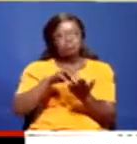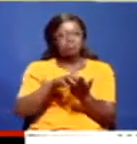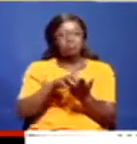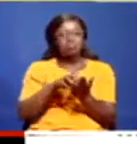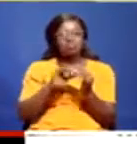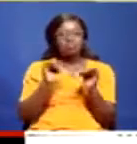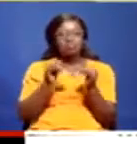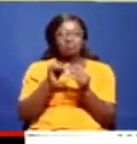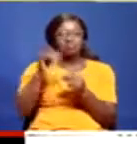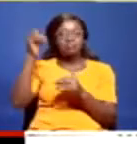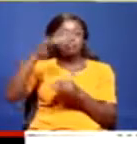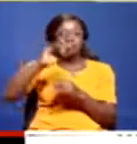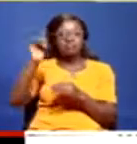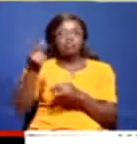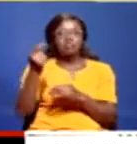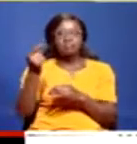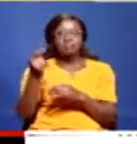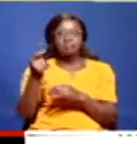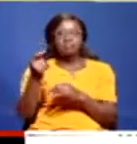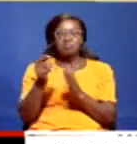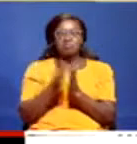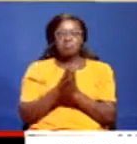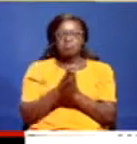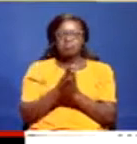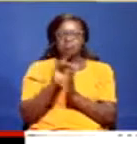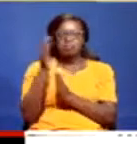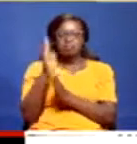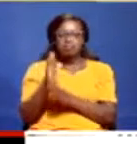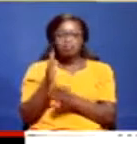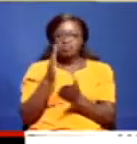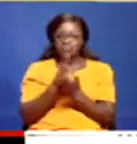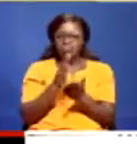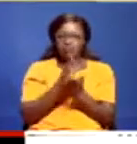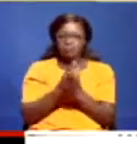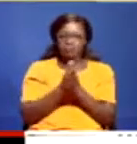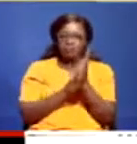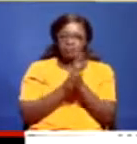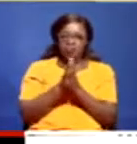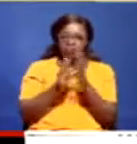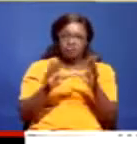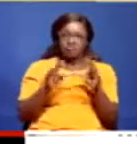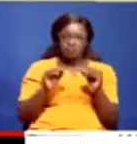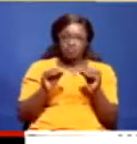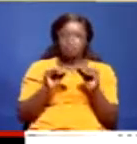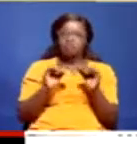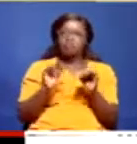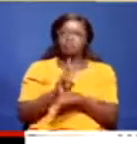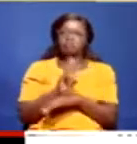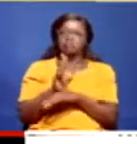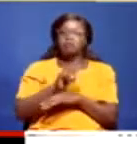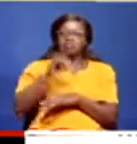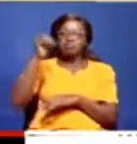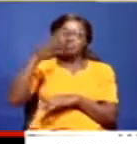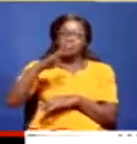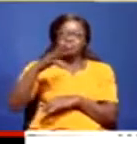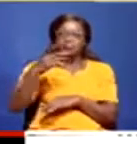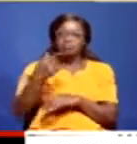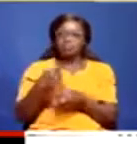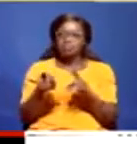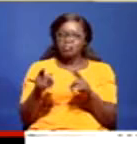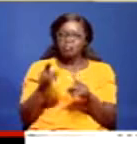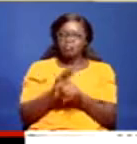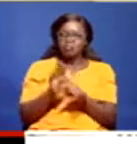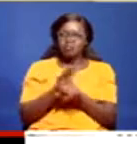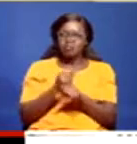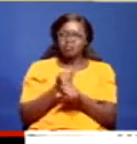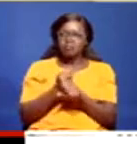energy in Kenya. And we have observed that Kenya are really eager to embrace use of renewable energy, but there is a lot to be done as